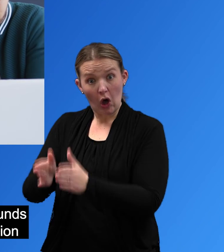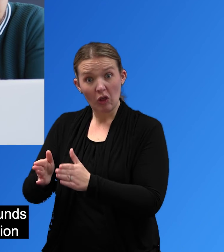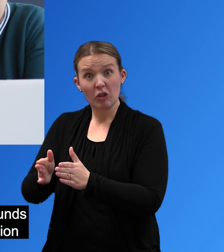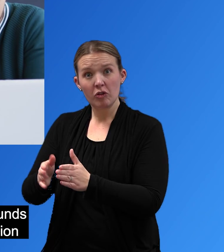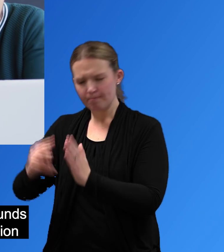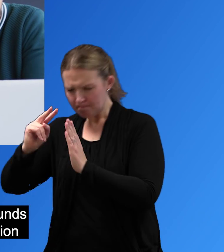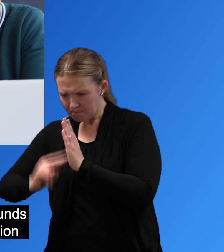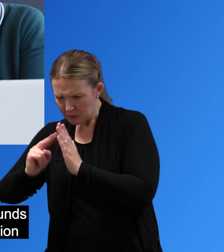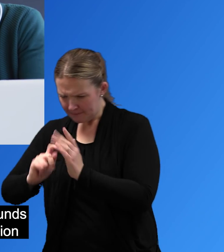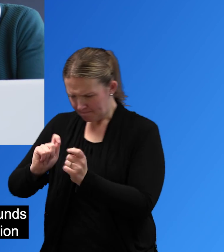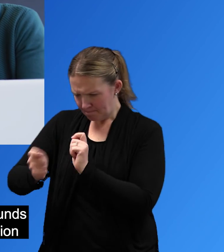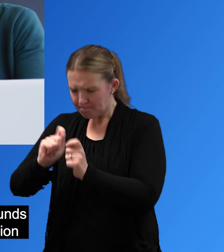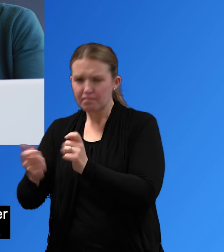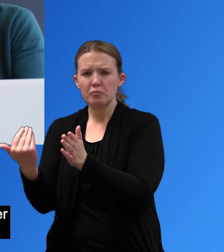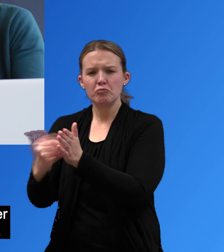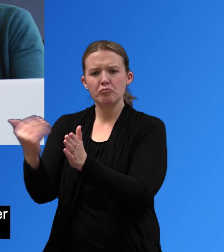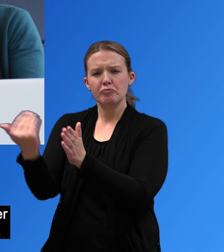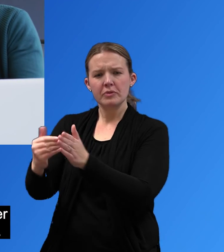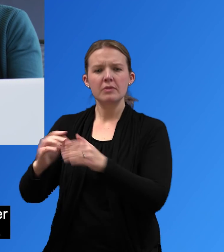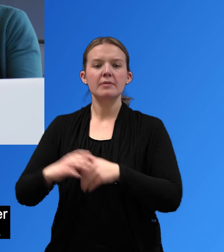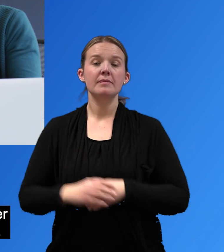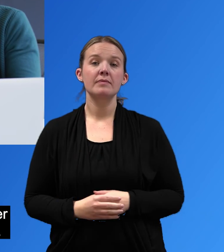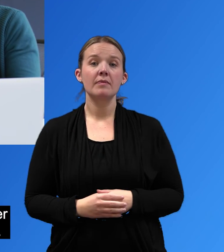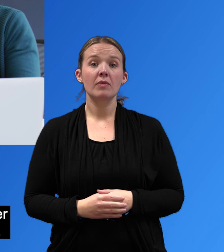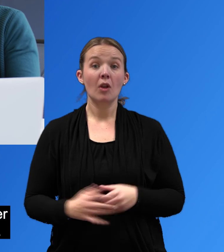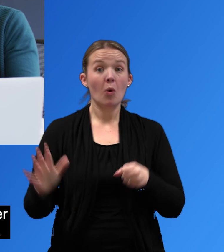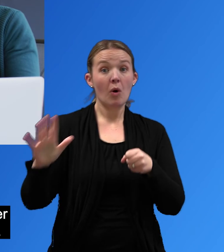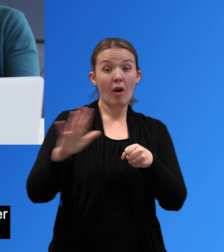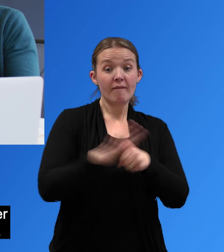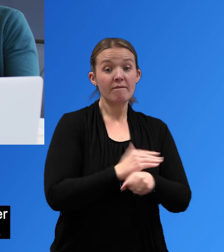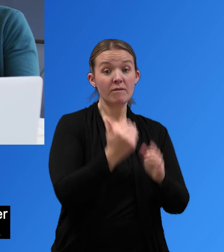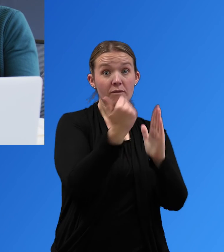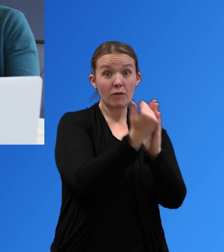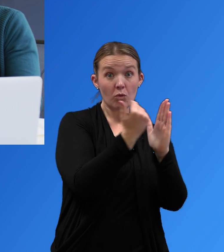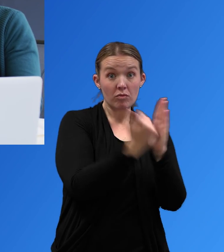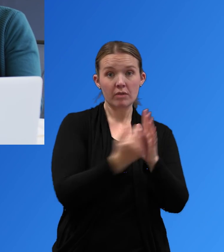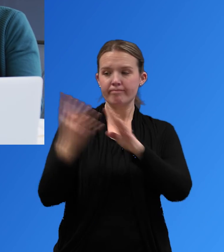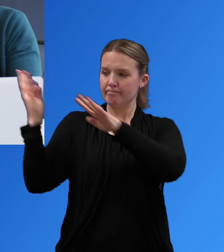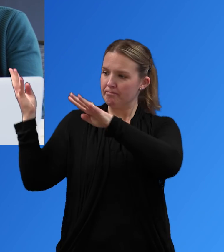Conduct multiple rounds of review and revision, working with other content authors.